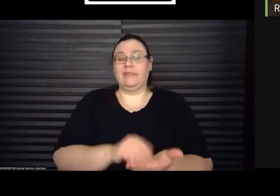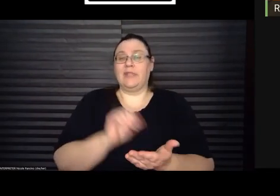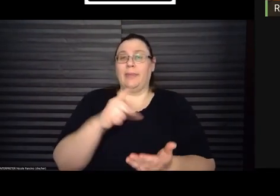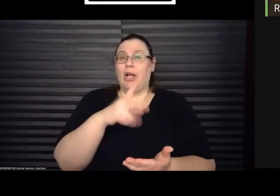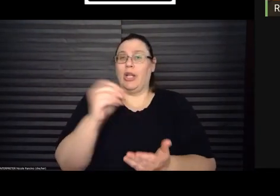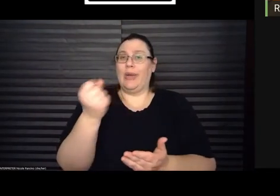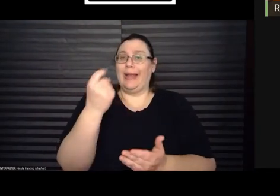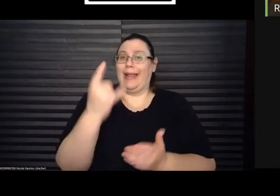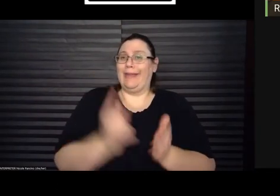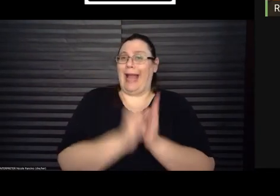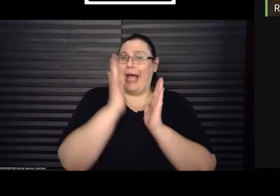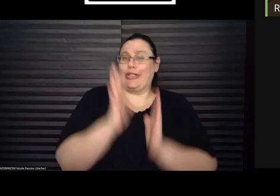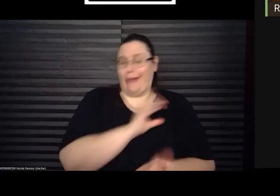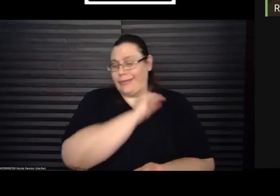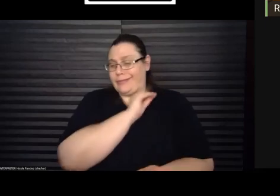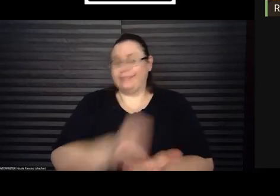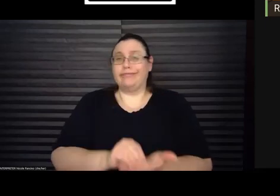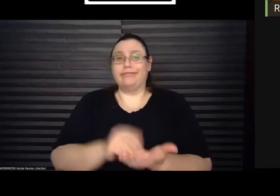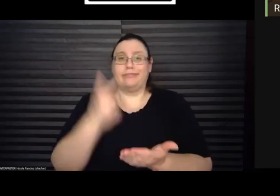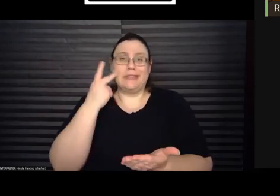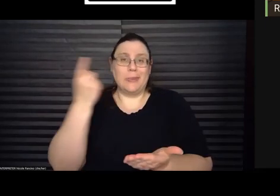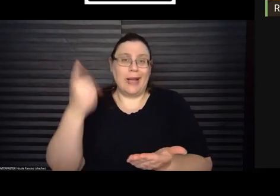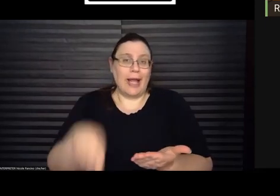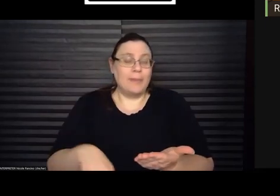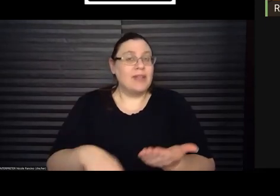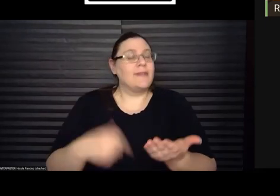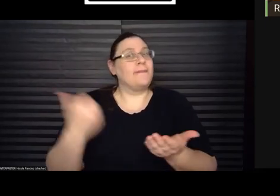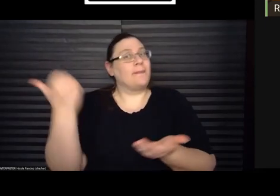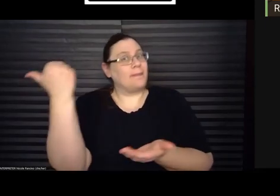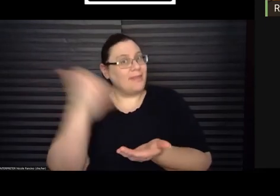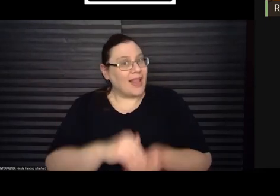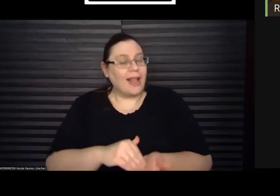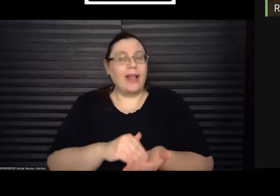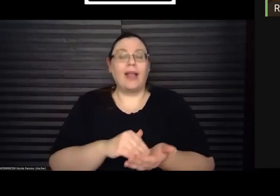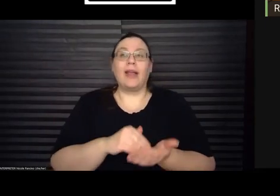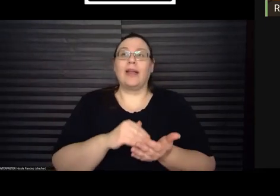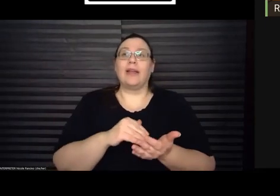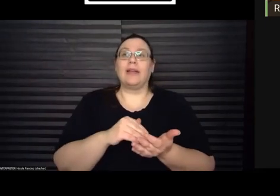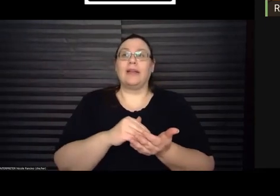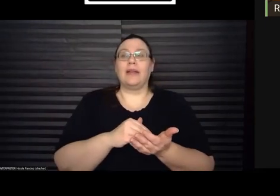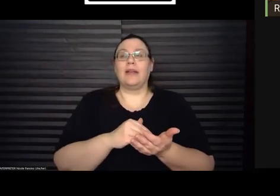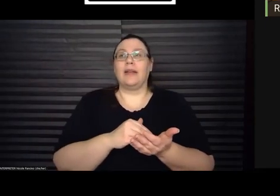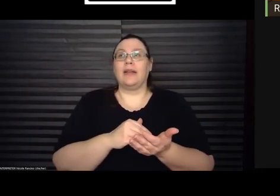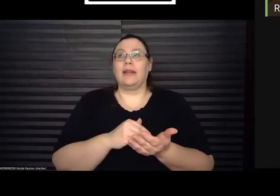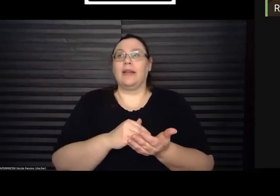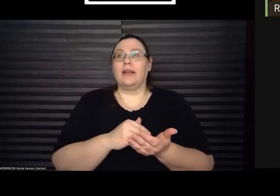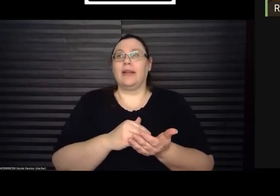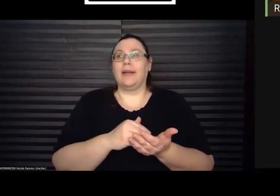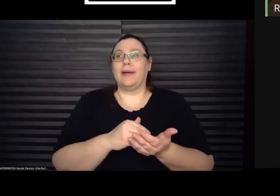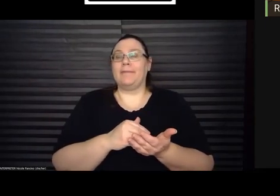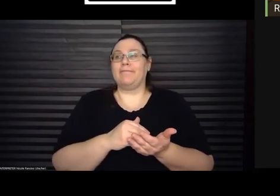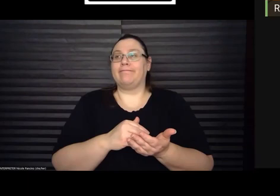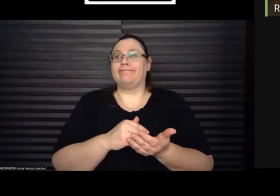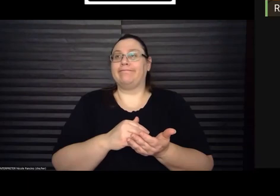11 astronauts in the book and see what happens. And once again, that just kind of created, you